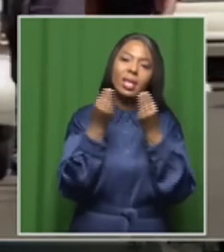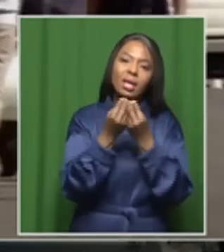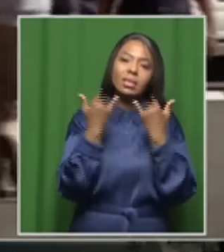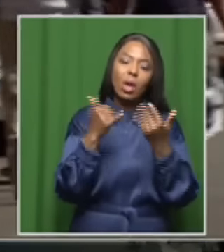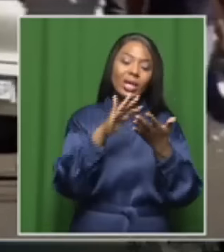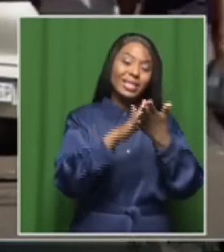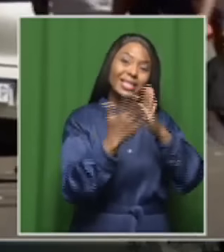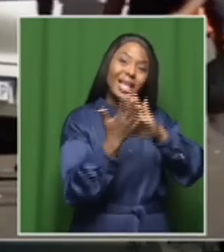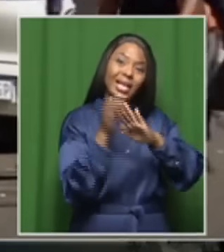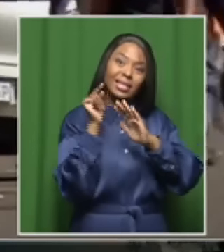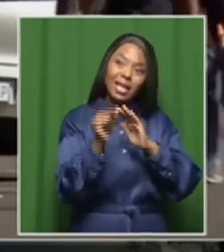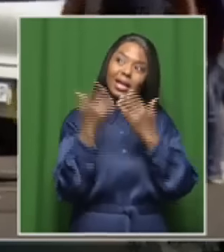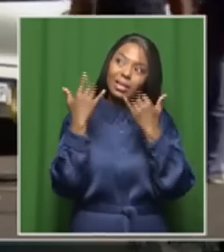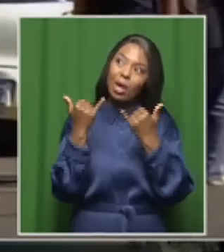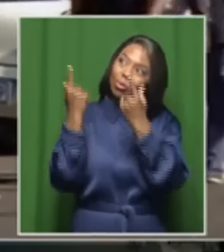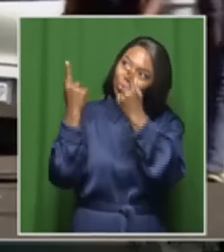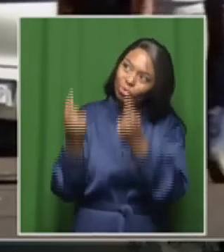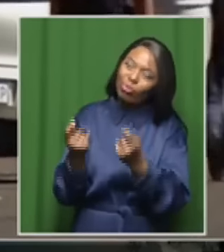are already doing?